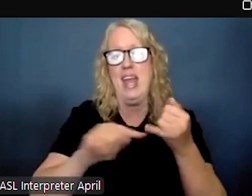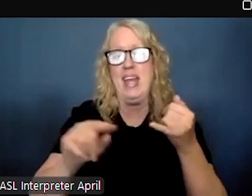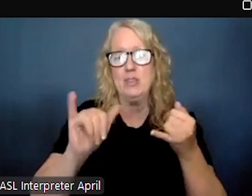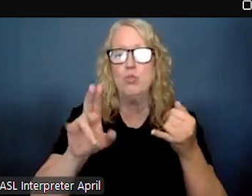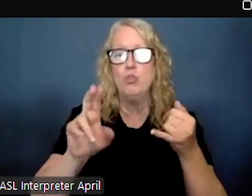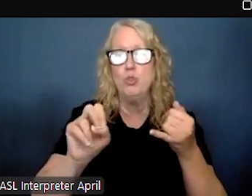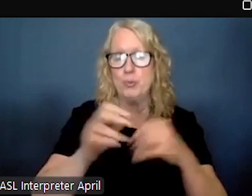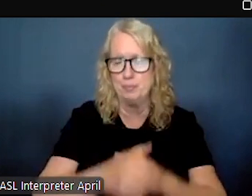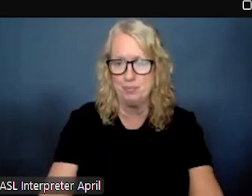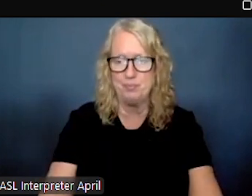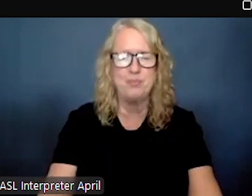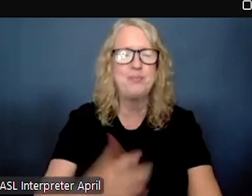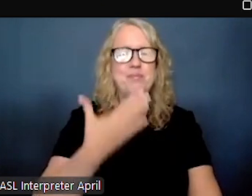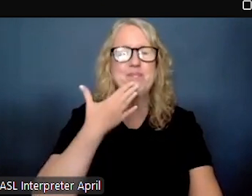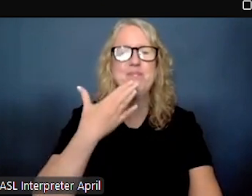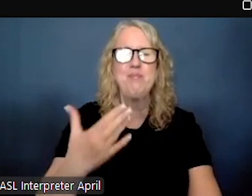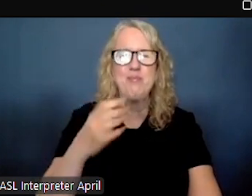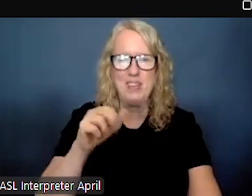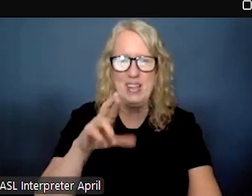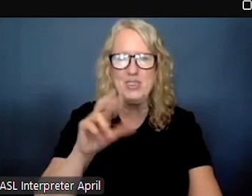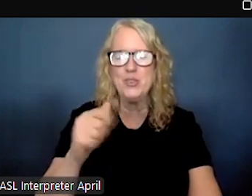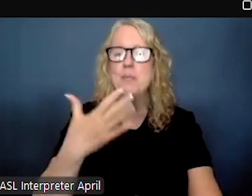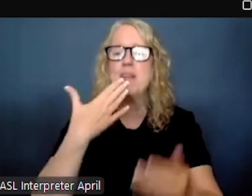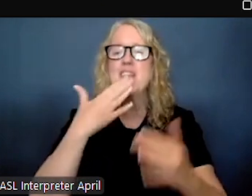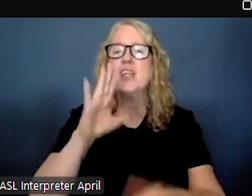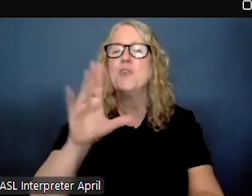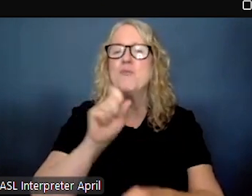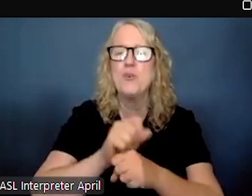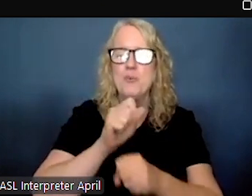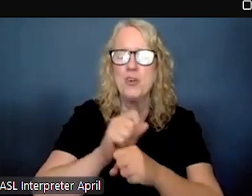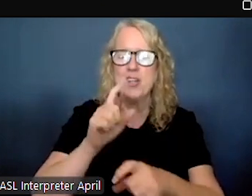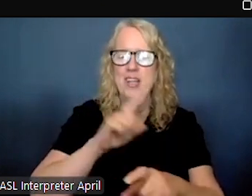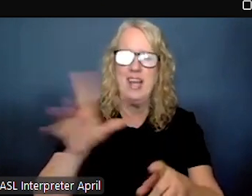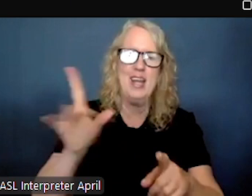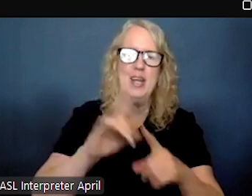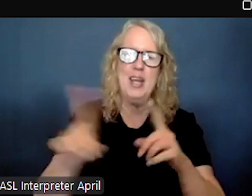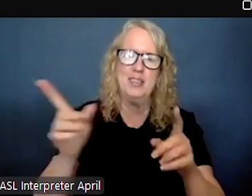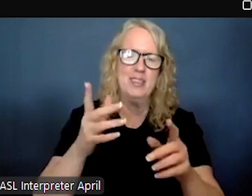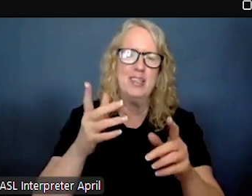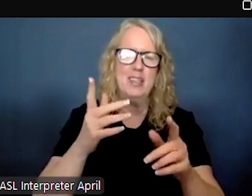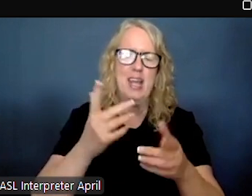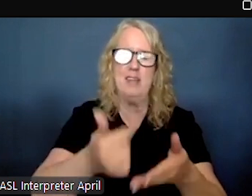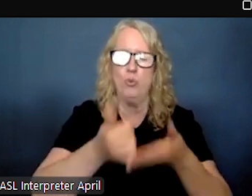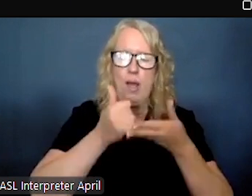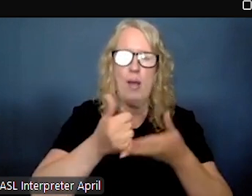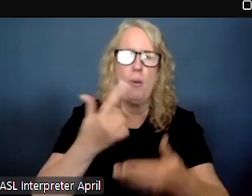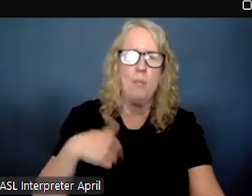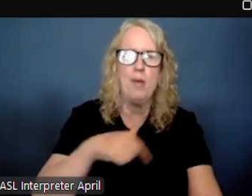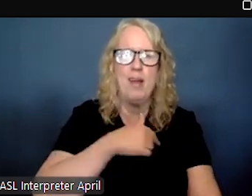Megan. Sarah, thank you so much. And thank you for your work in following and helping us